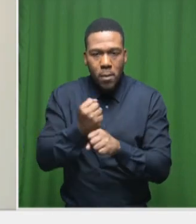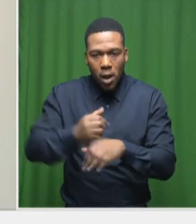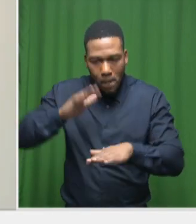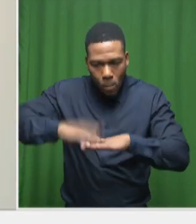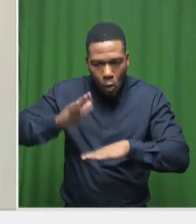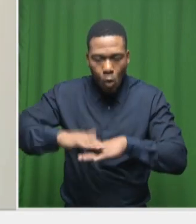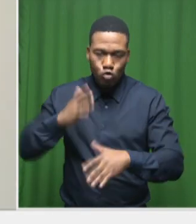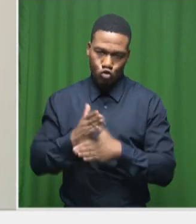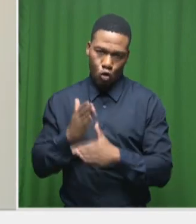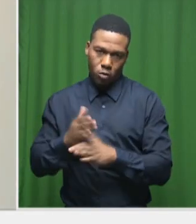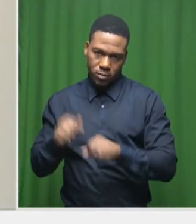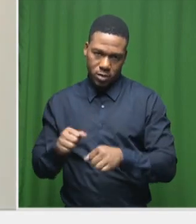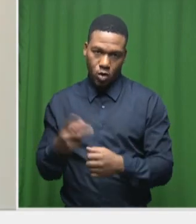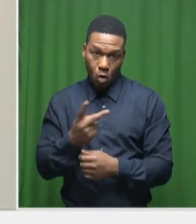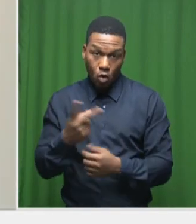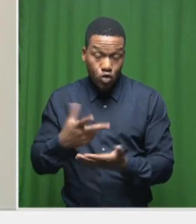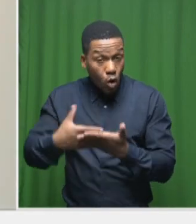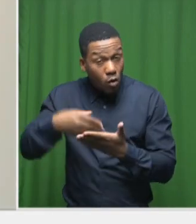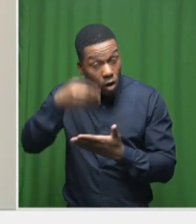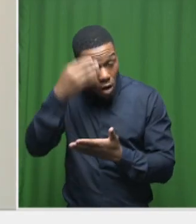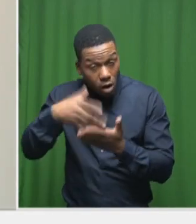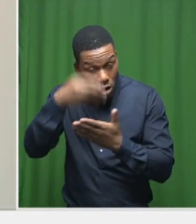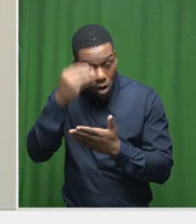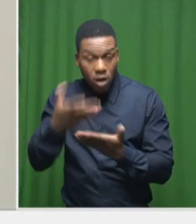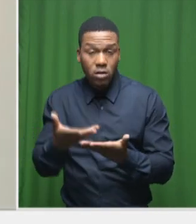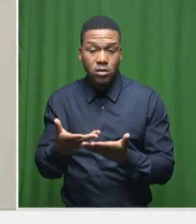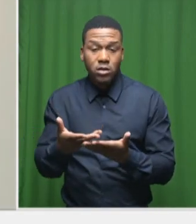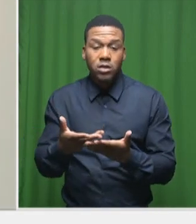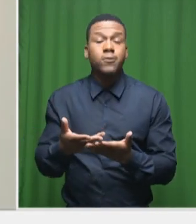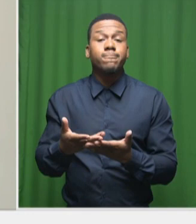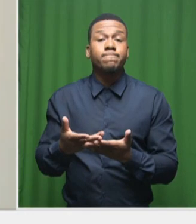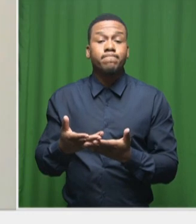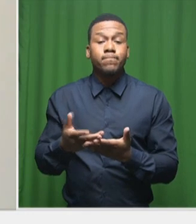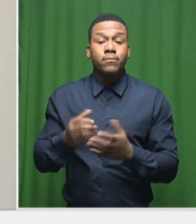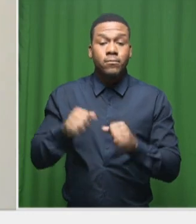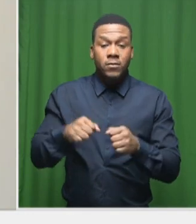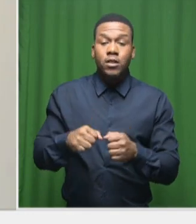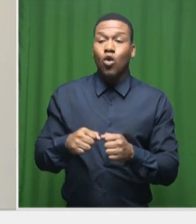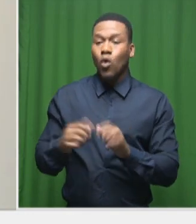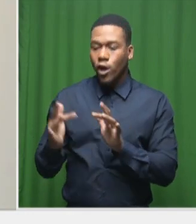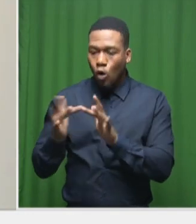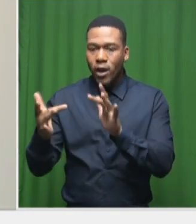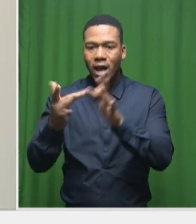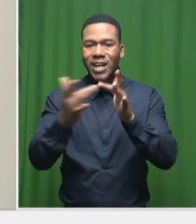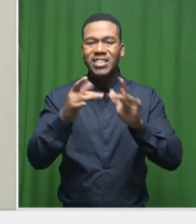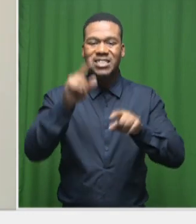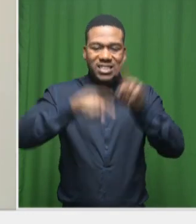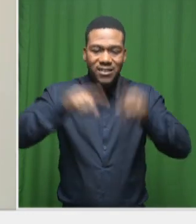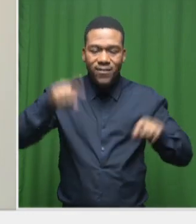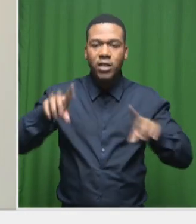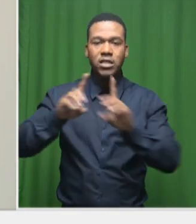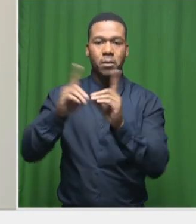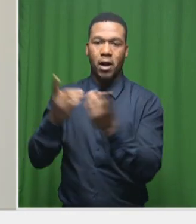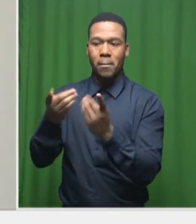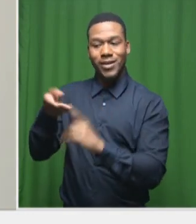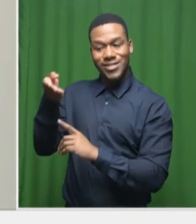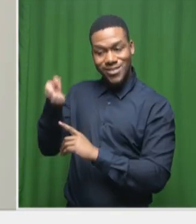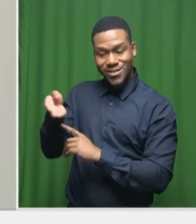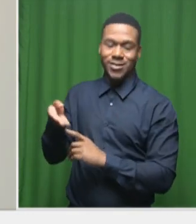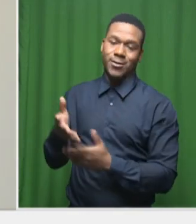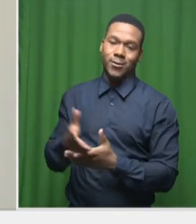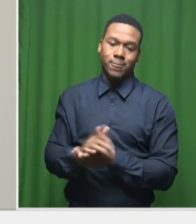learning factory, which is an integral, which connects the different departments and divisions within CSIR, which will